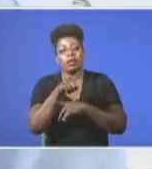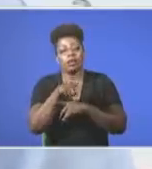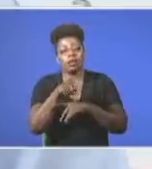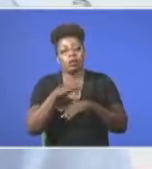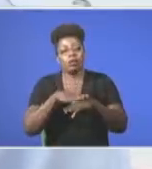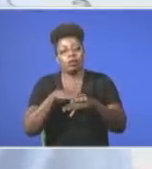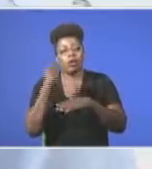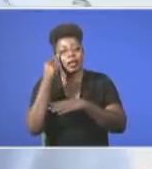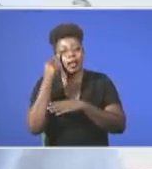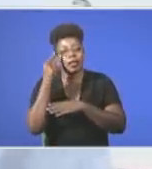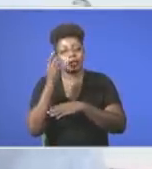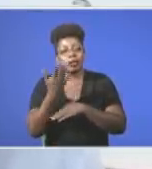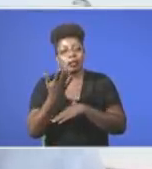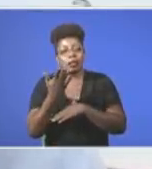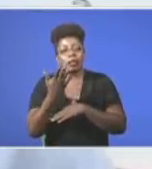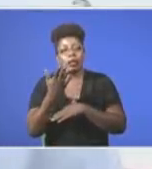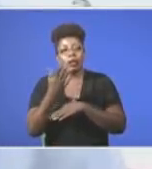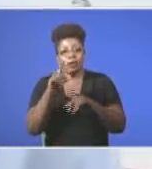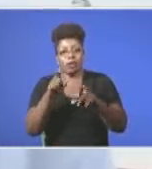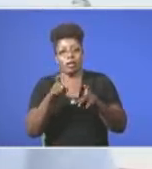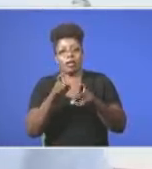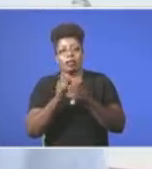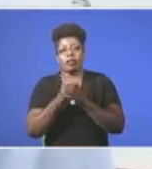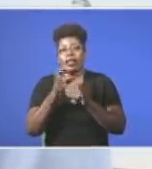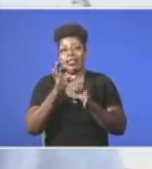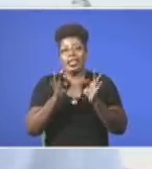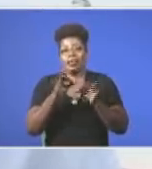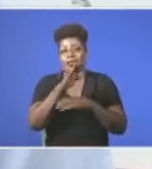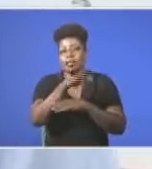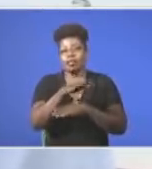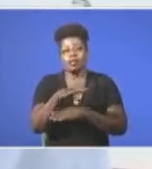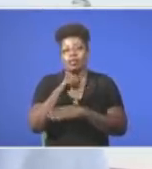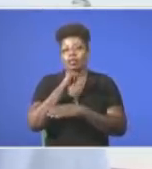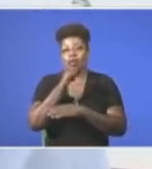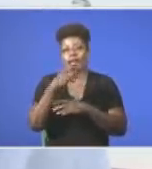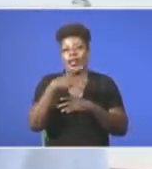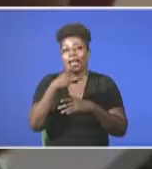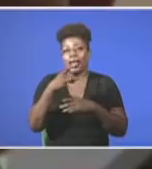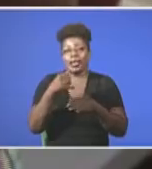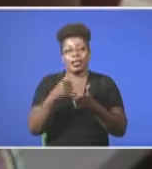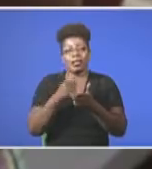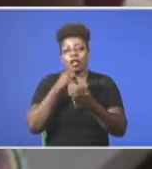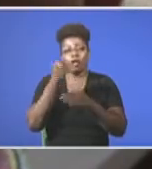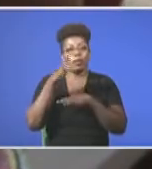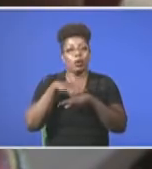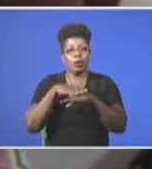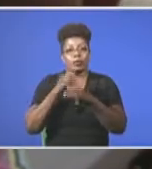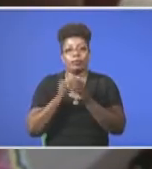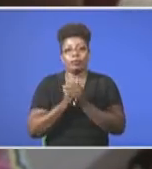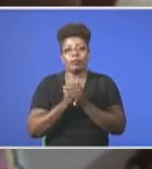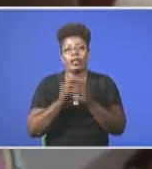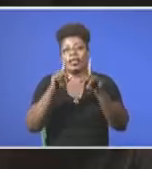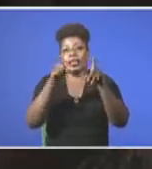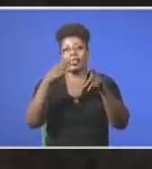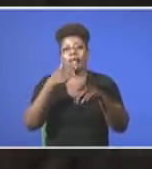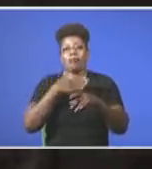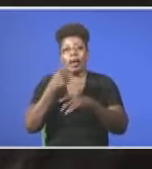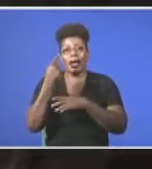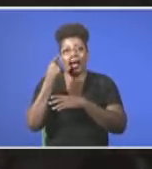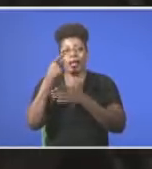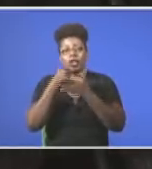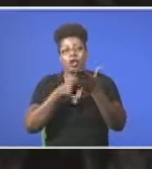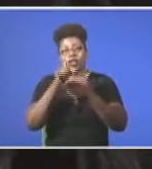glasses for follow-up examinations? And if they don't like them, they're not going to wear them. While getting my eyes tested at a cost